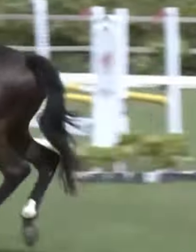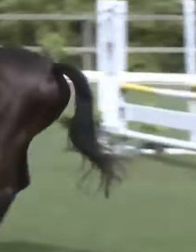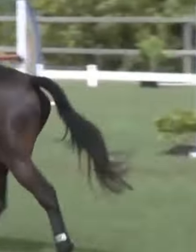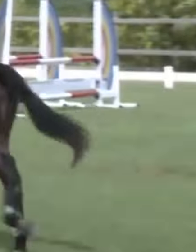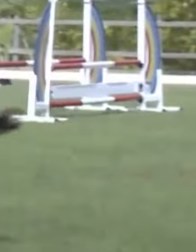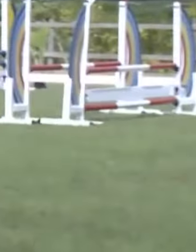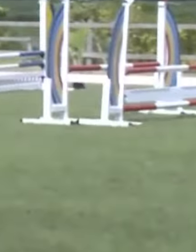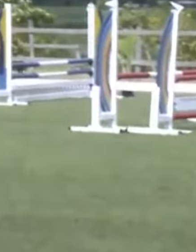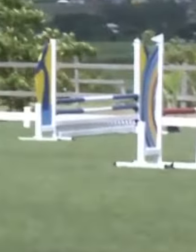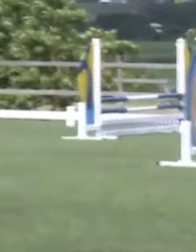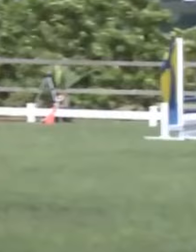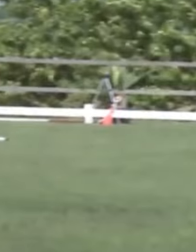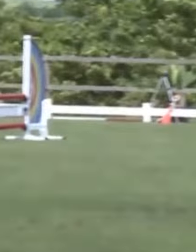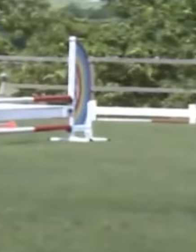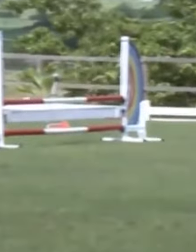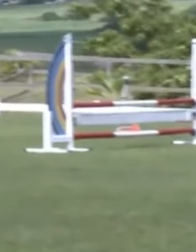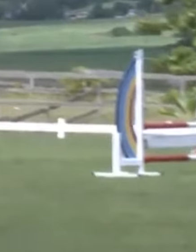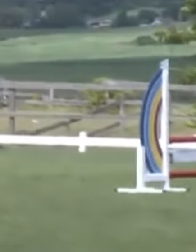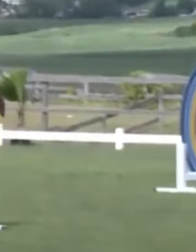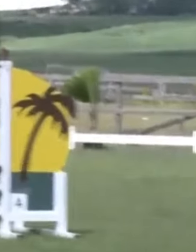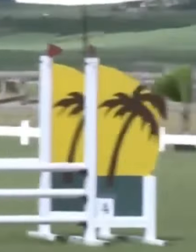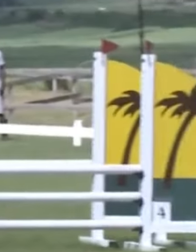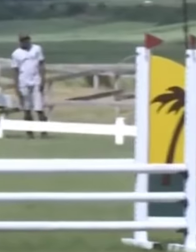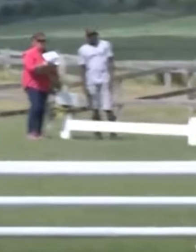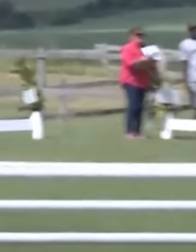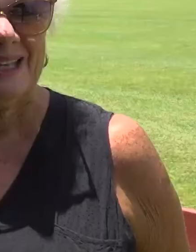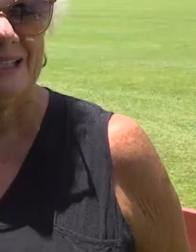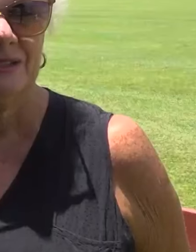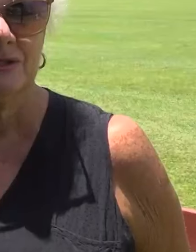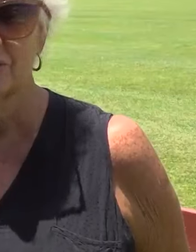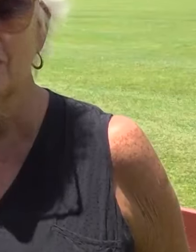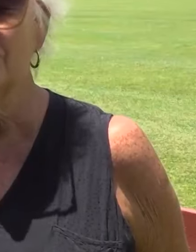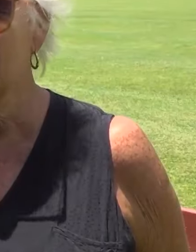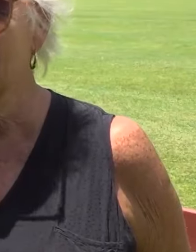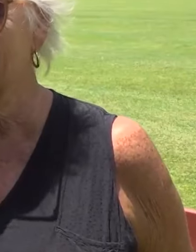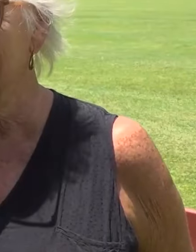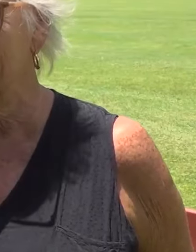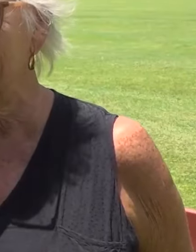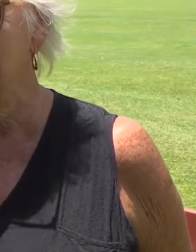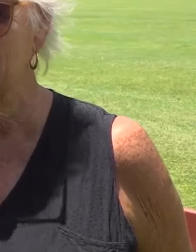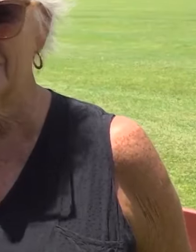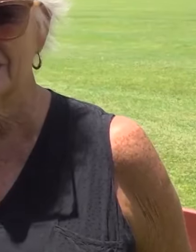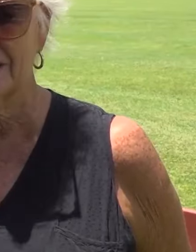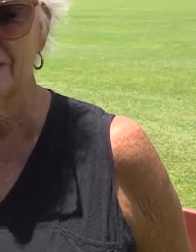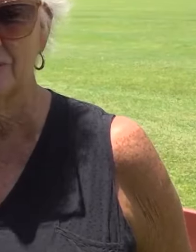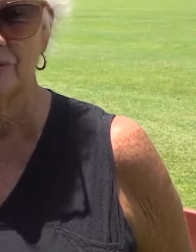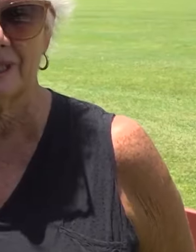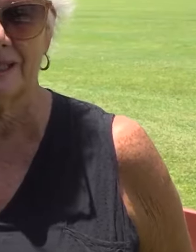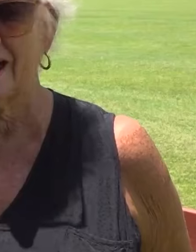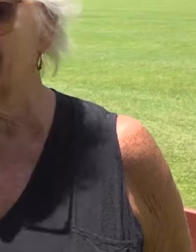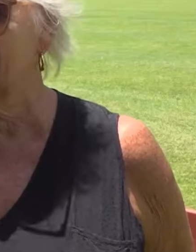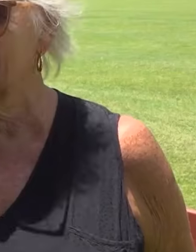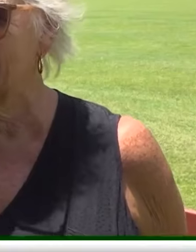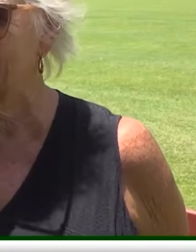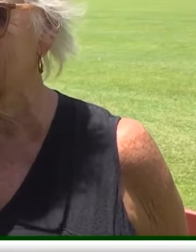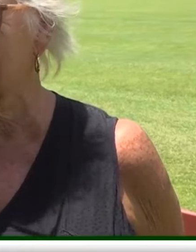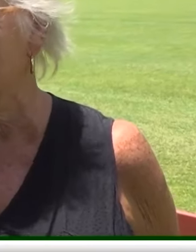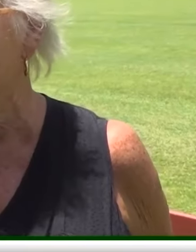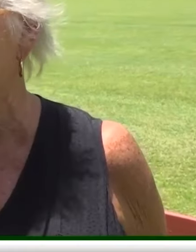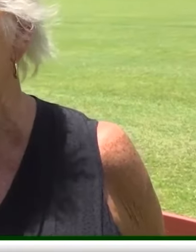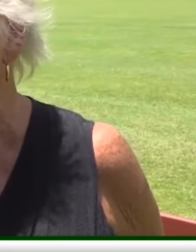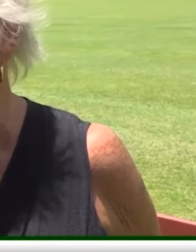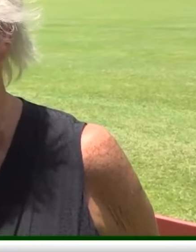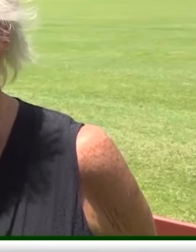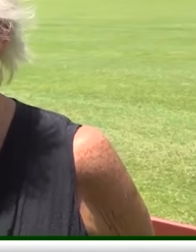2 coaches, says the competitors are excited for the big event. They're all very excited. We're basically using either